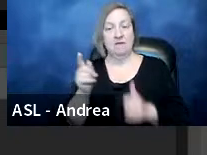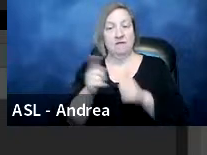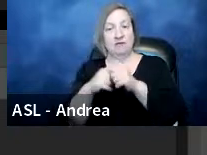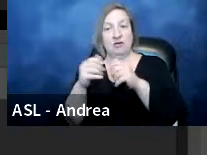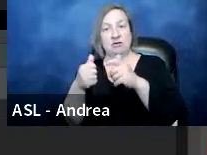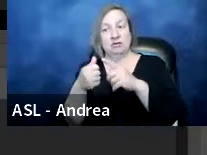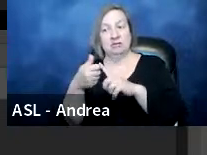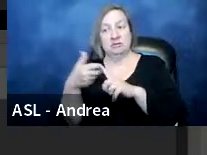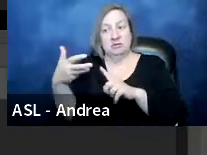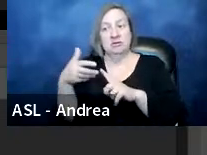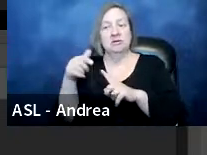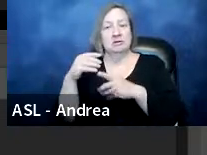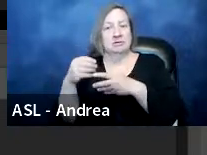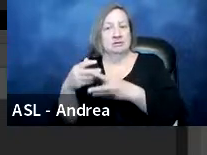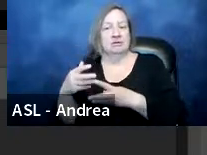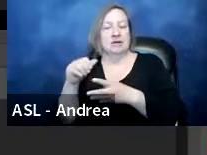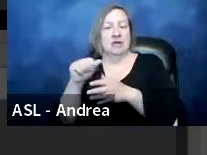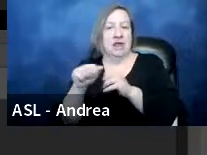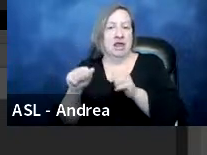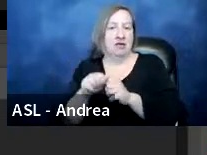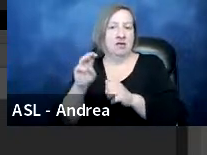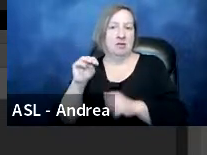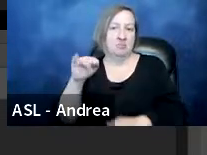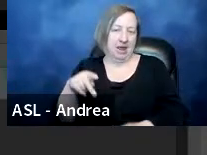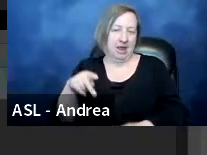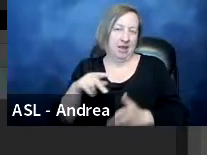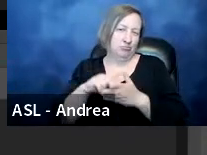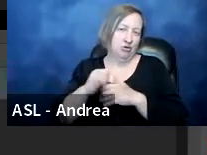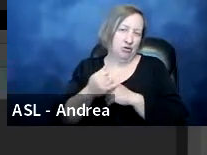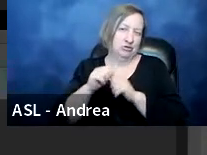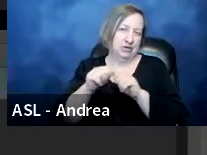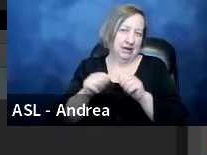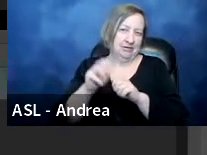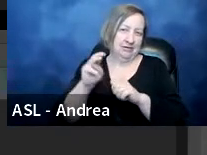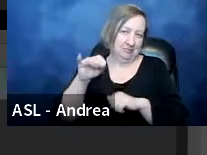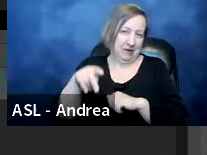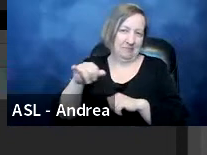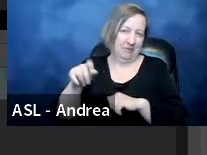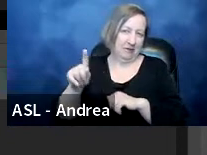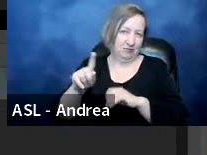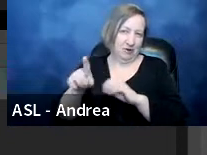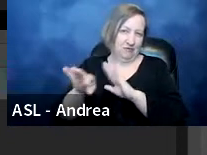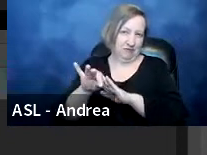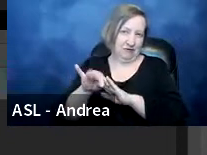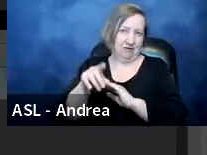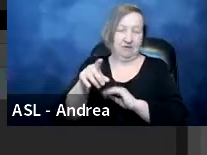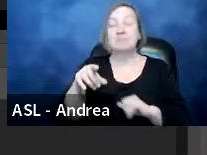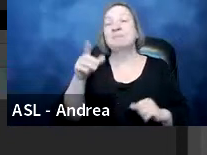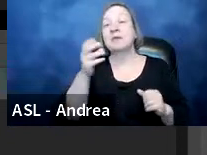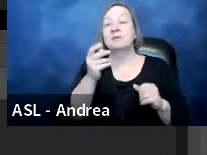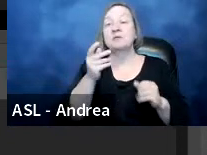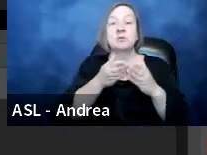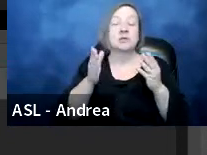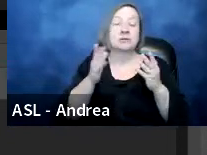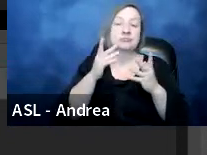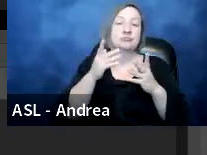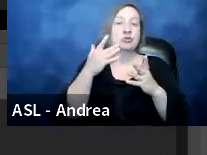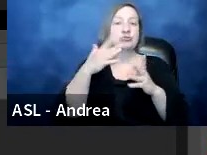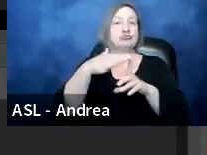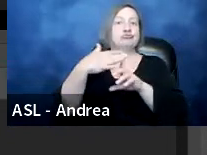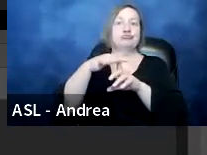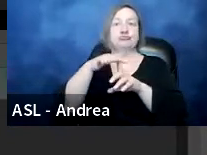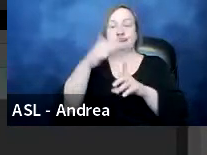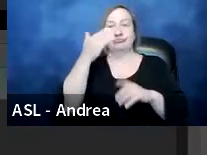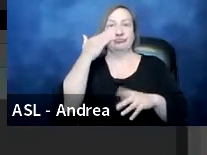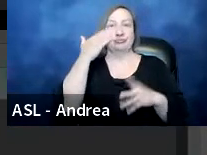area map, project area map. That's where this is located. So I want to point out a couple things, get oriented with this. This map is